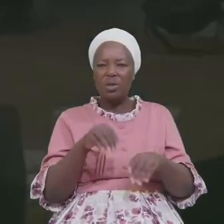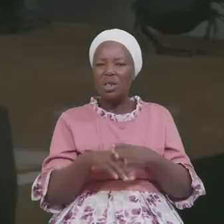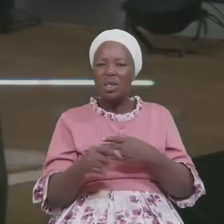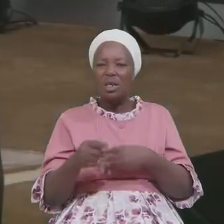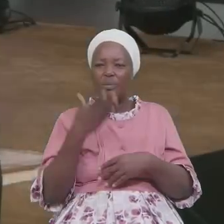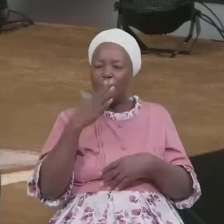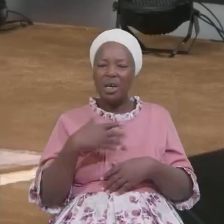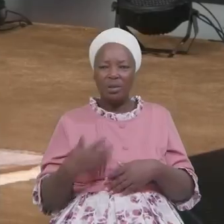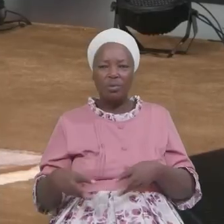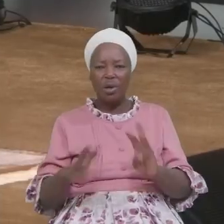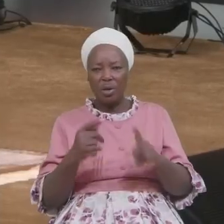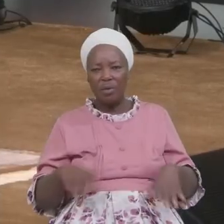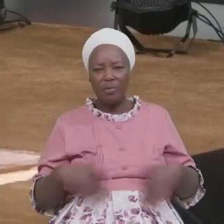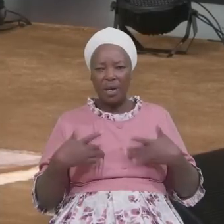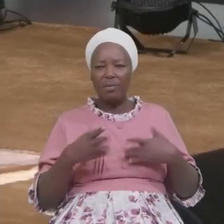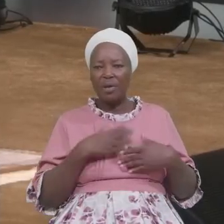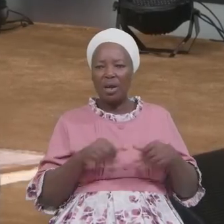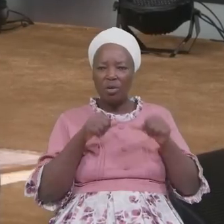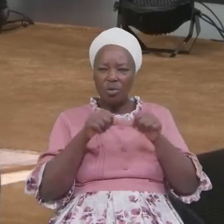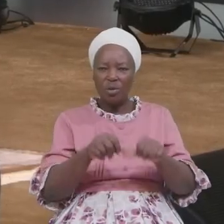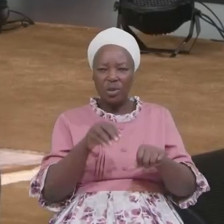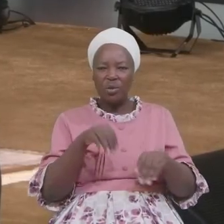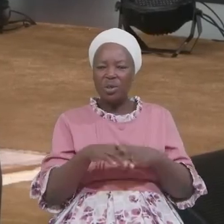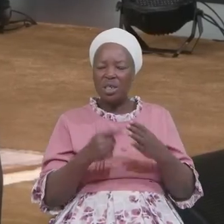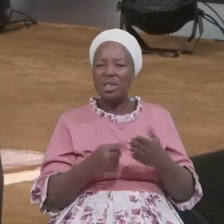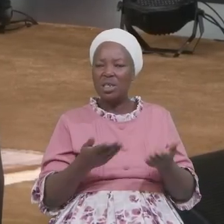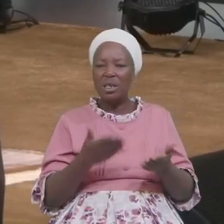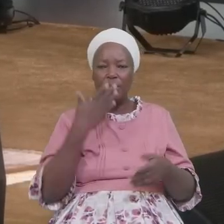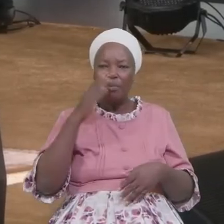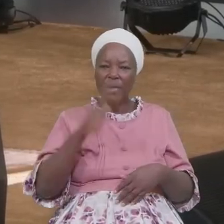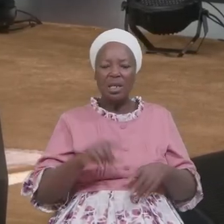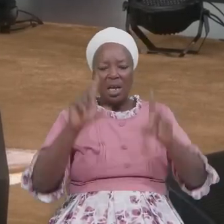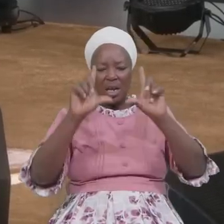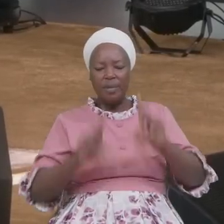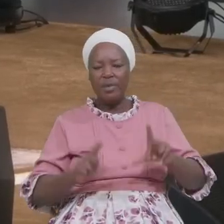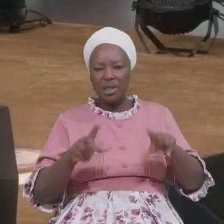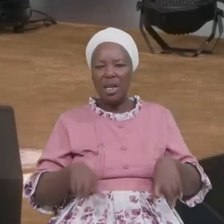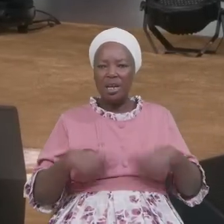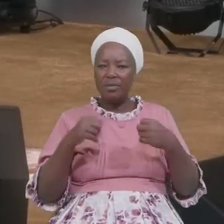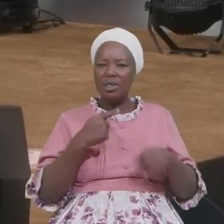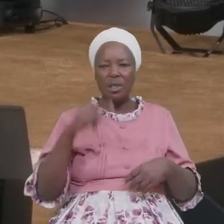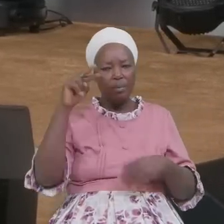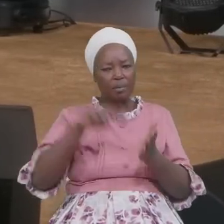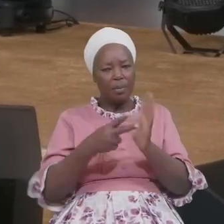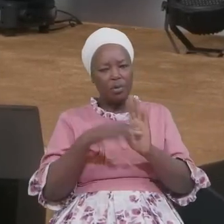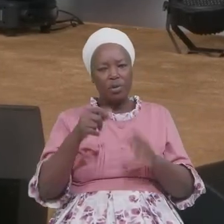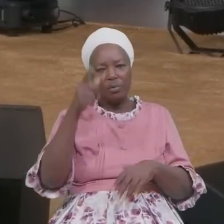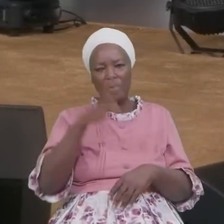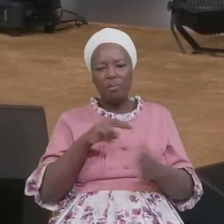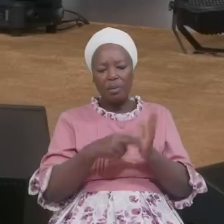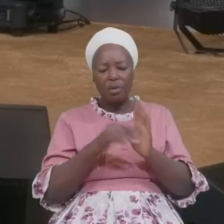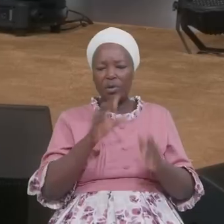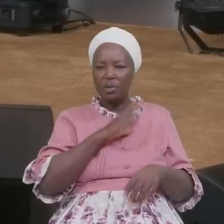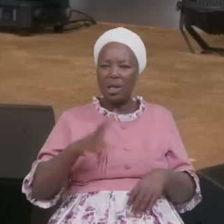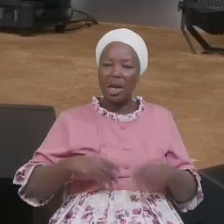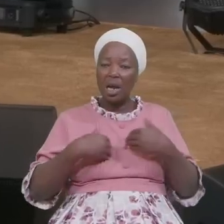continue in substandard living, the purpose of God, the purpose of Christ has not